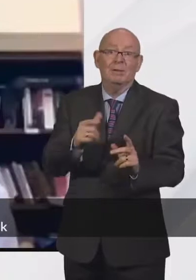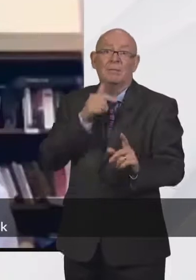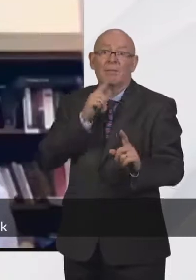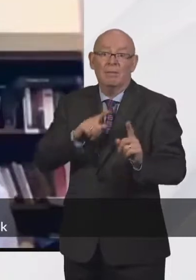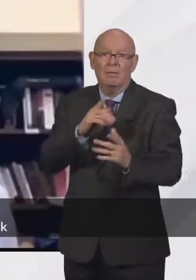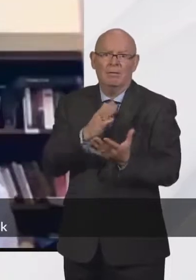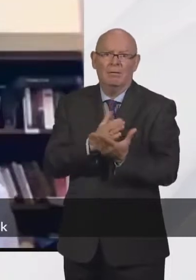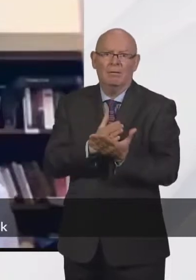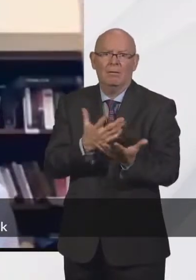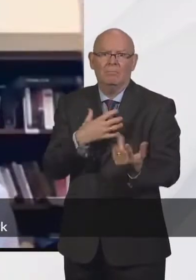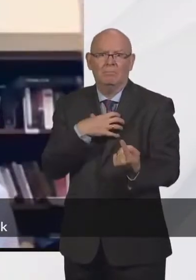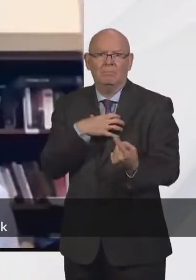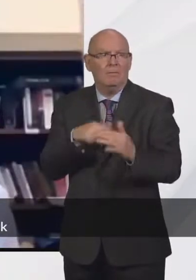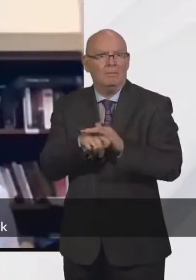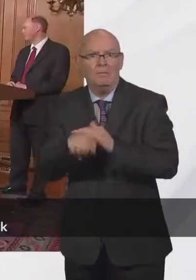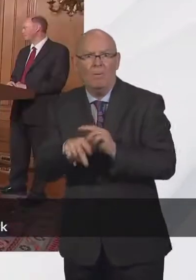need to get the economy going again?